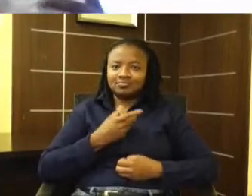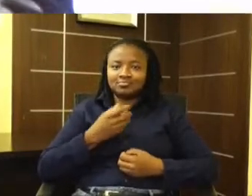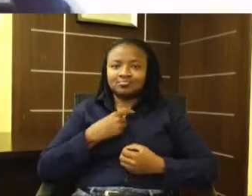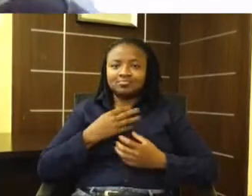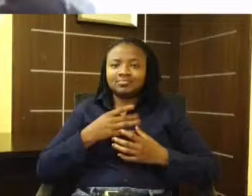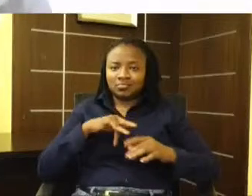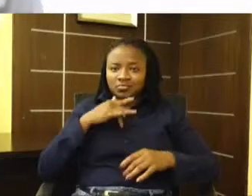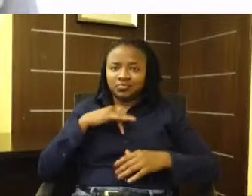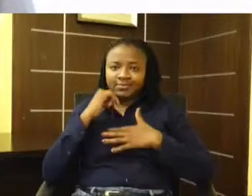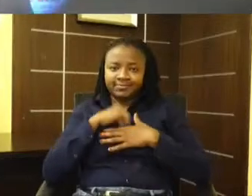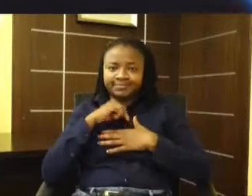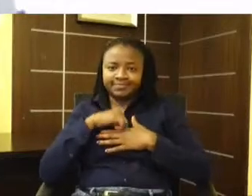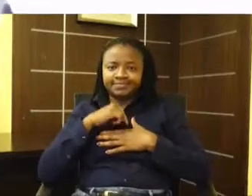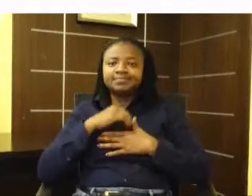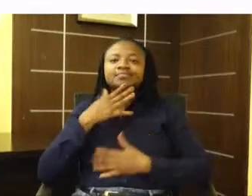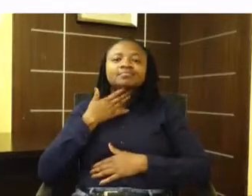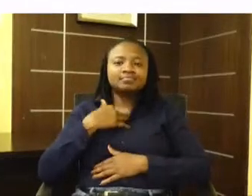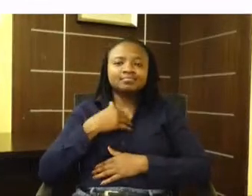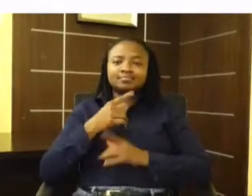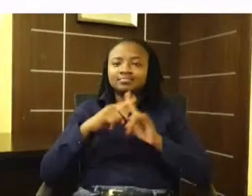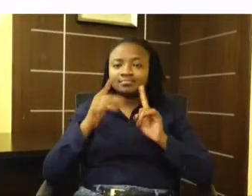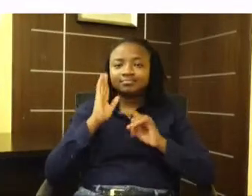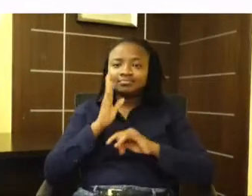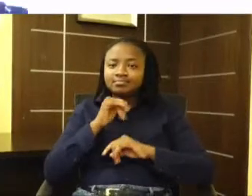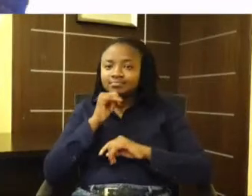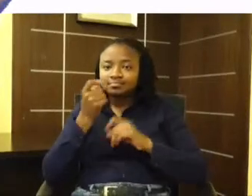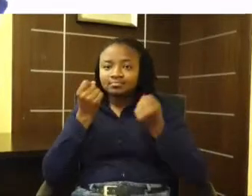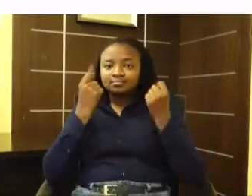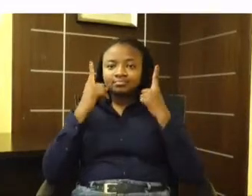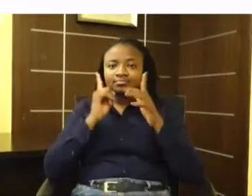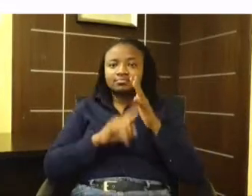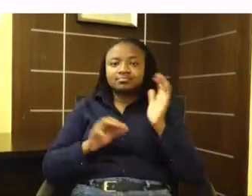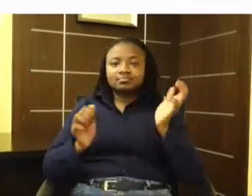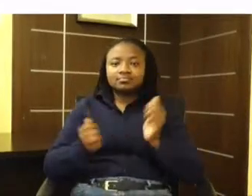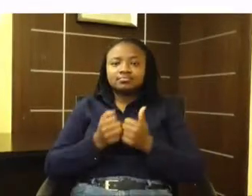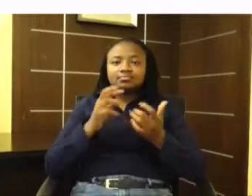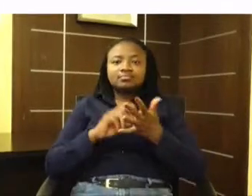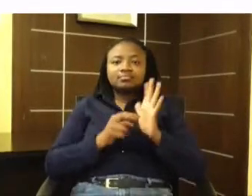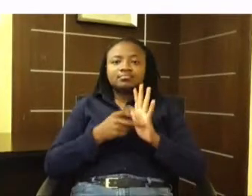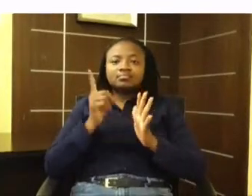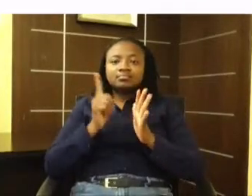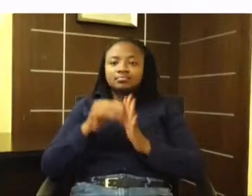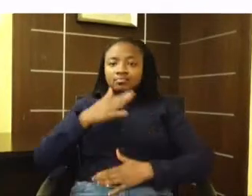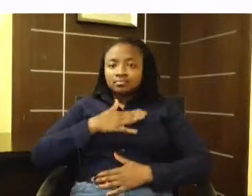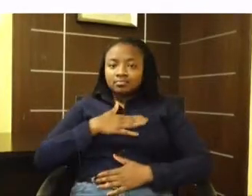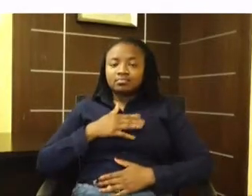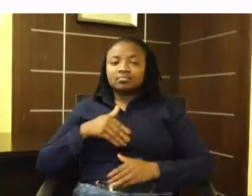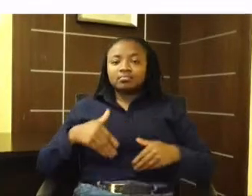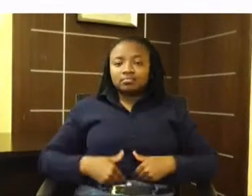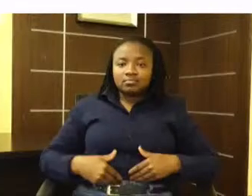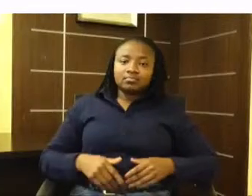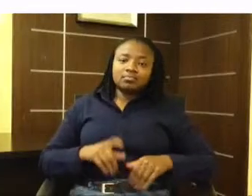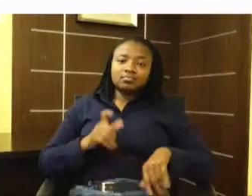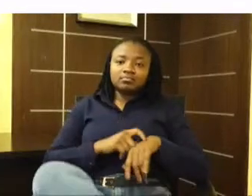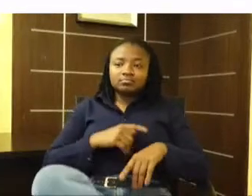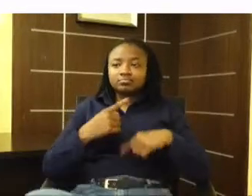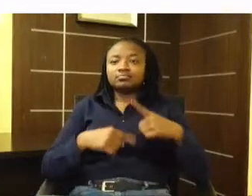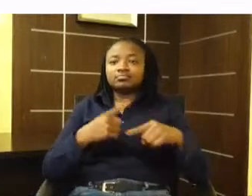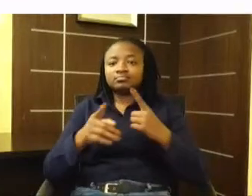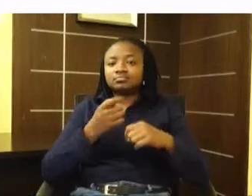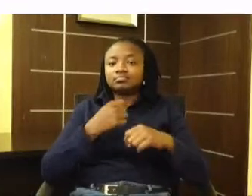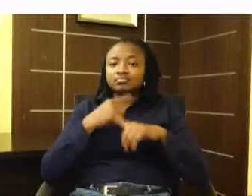Uko ndani, you will not understand what happens. So basically, our Gen Zs, as they go on, I told them there is no way you're going to break